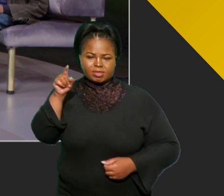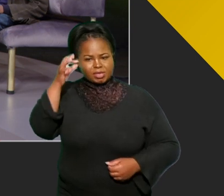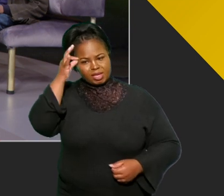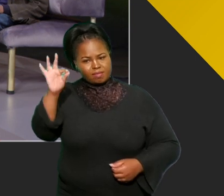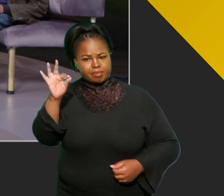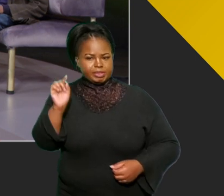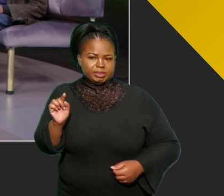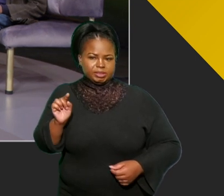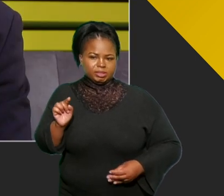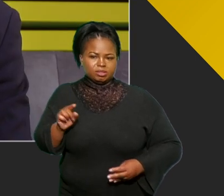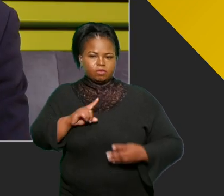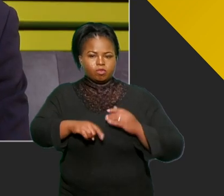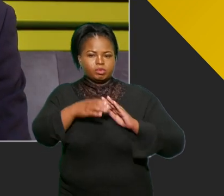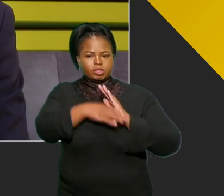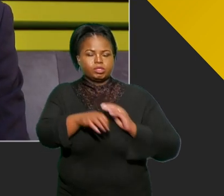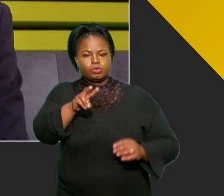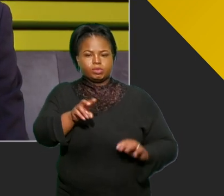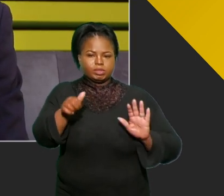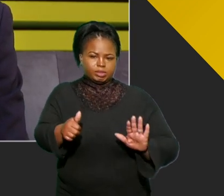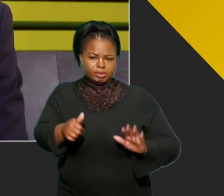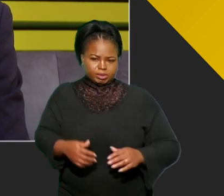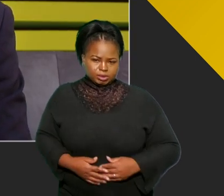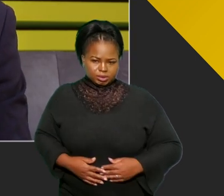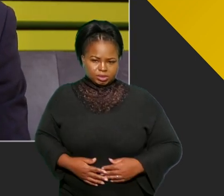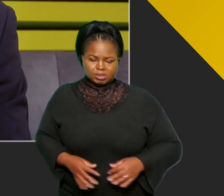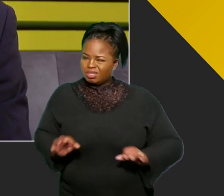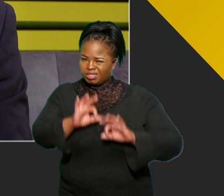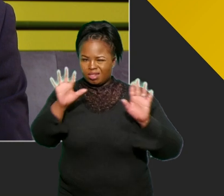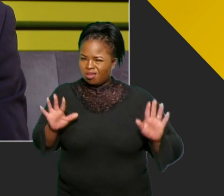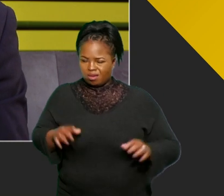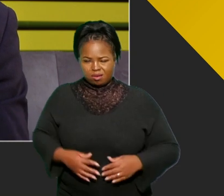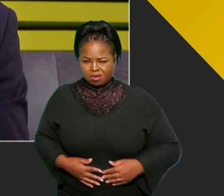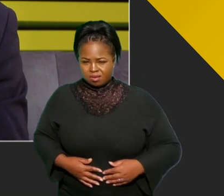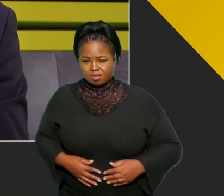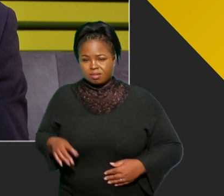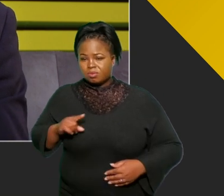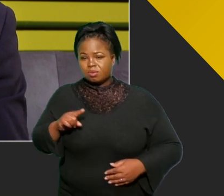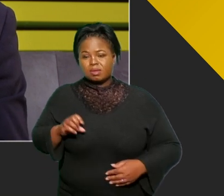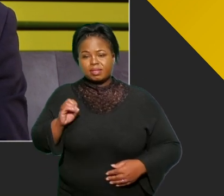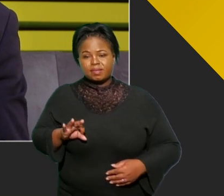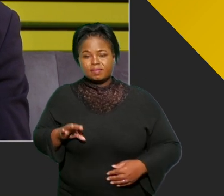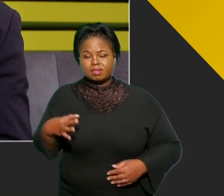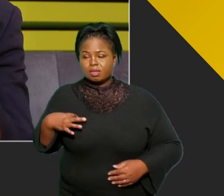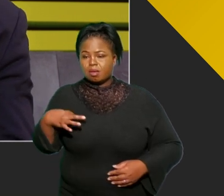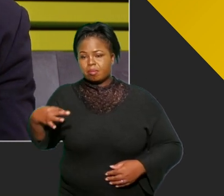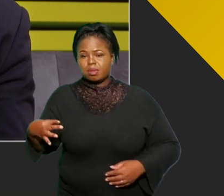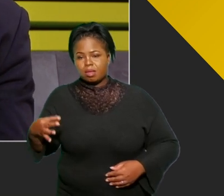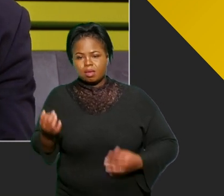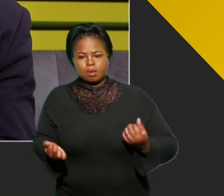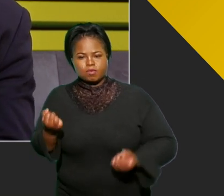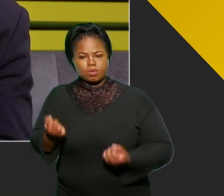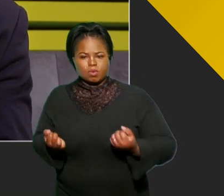That comes from Section 26. It's clear. Yeah. That's why whenever they bring the application a